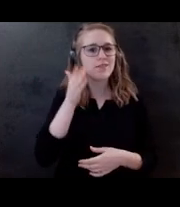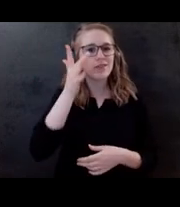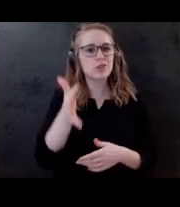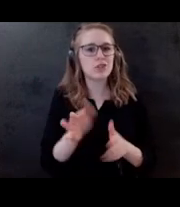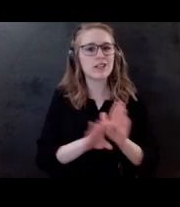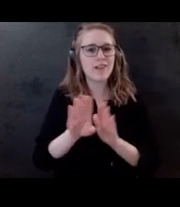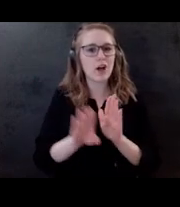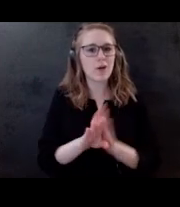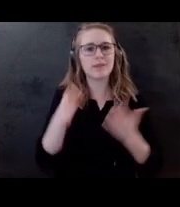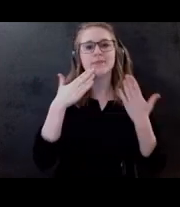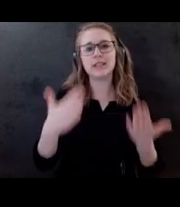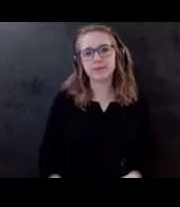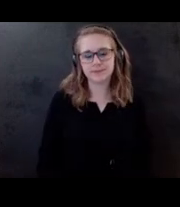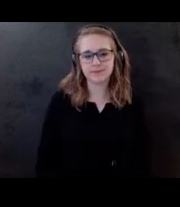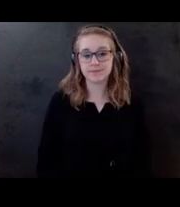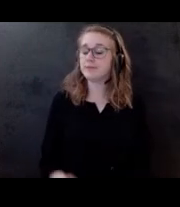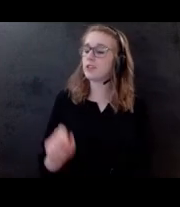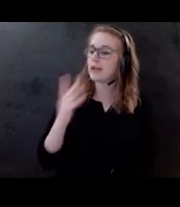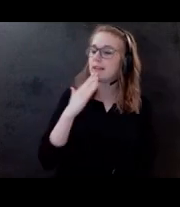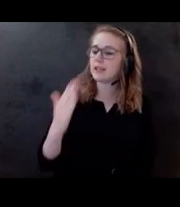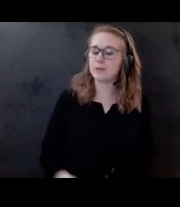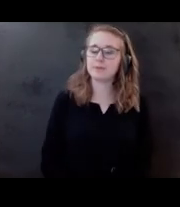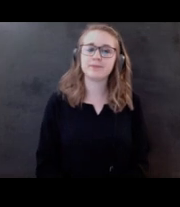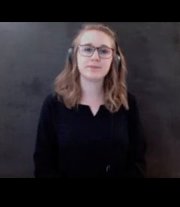you. Thank you.